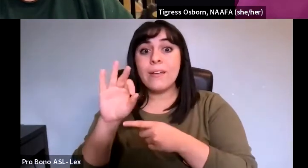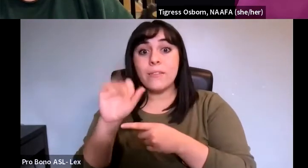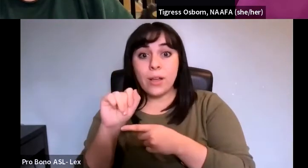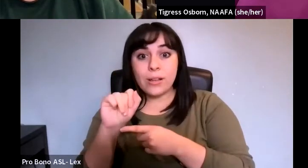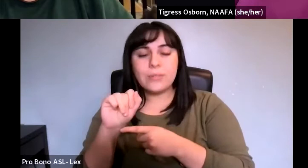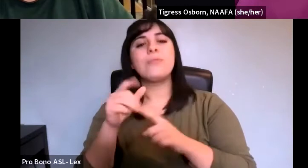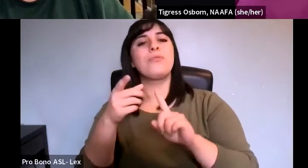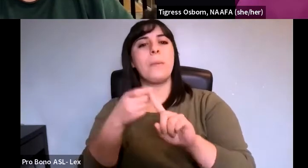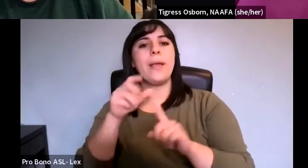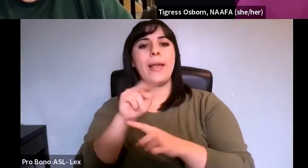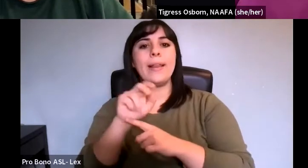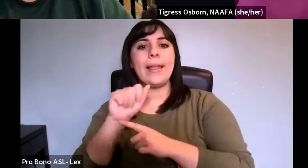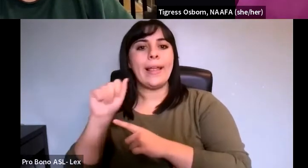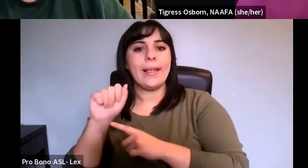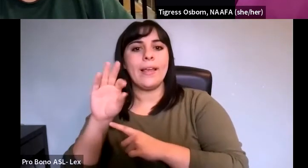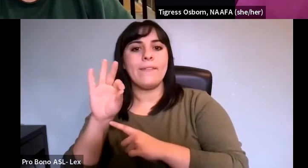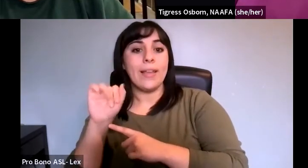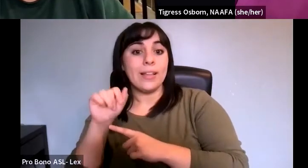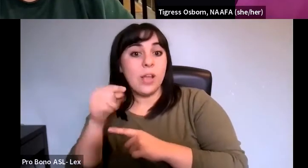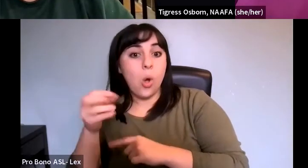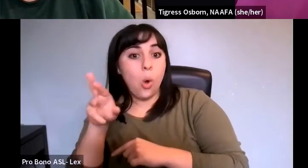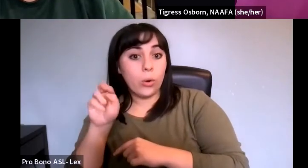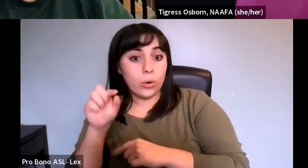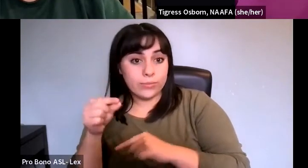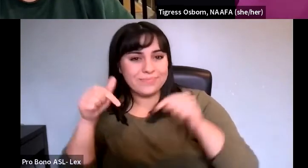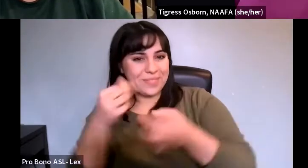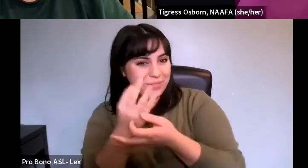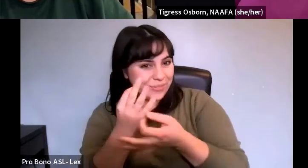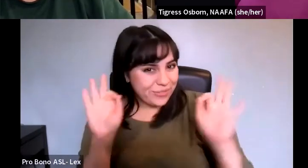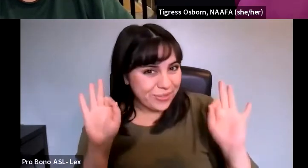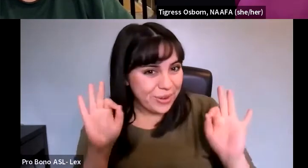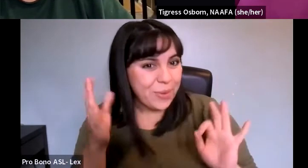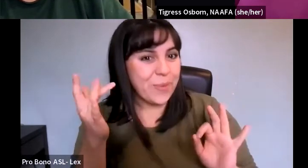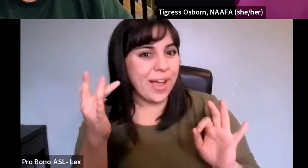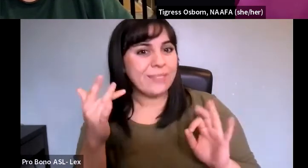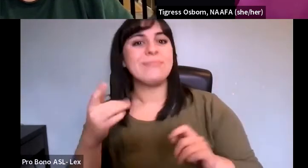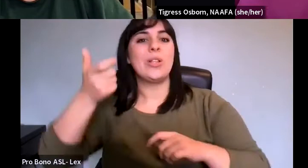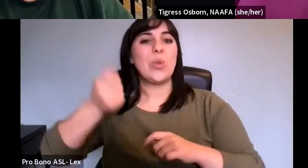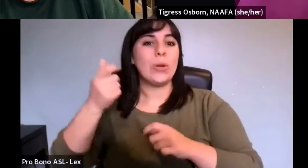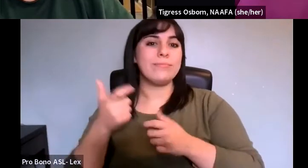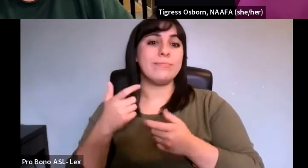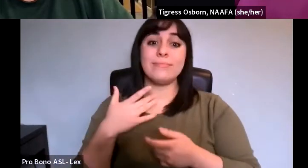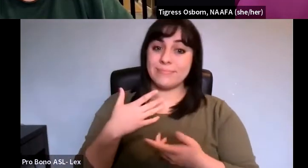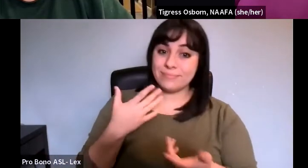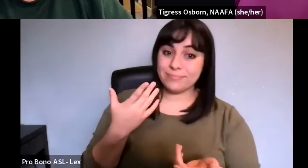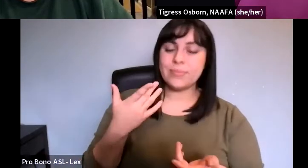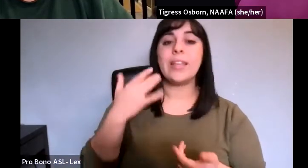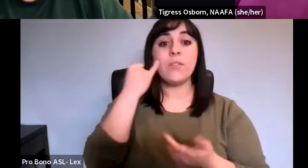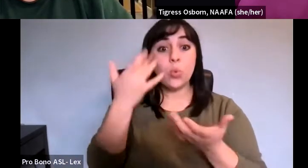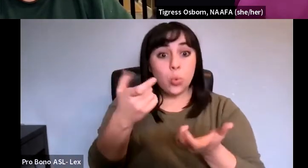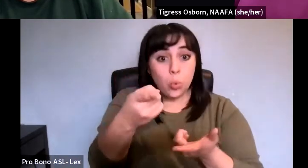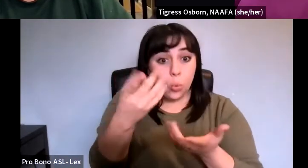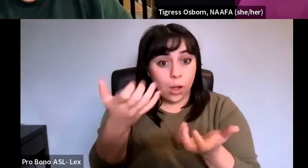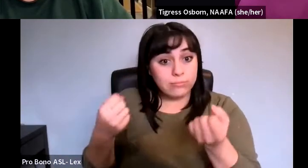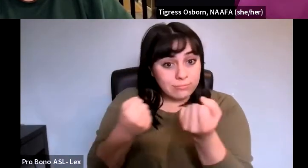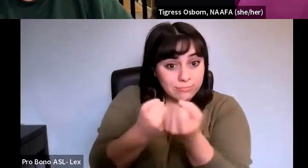naafa.org. And today's webinar is brought to you free of charge, courtesy of our generous donors. If you would like to support this and other kinds of